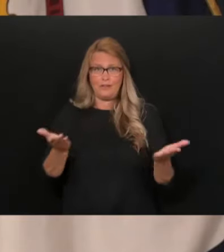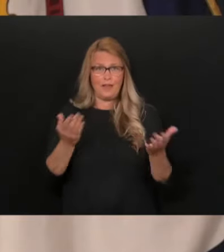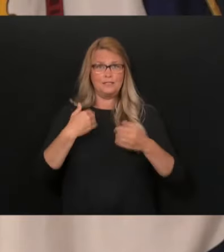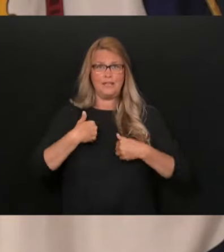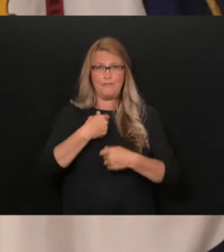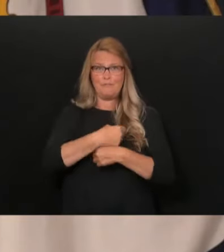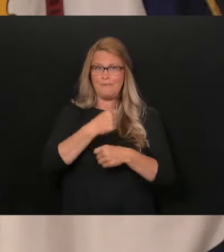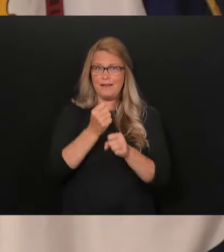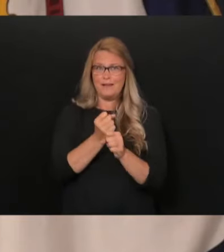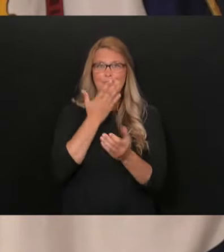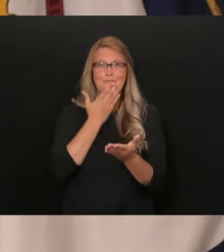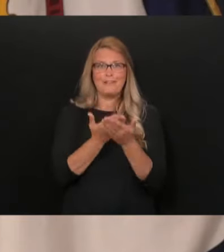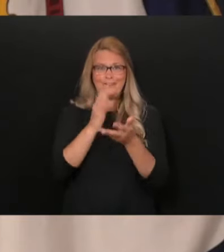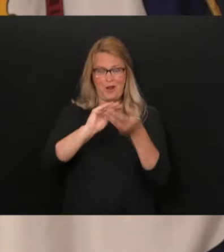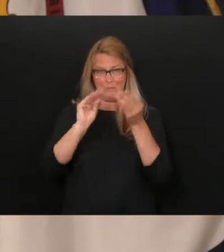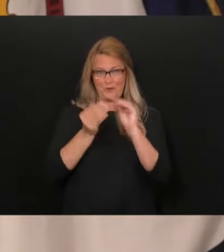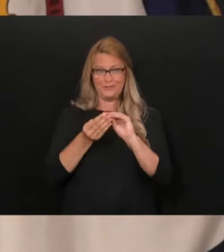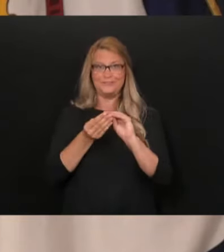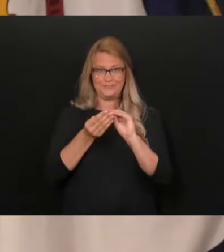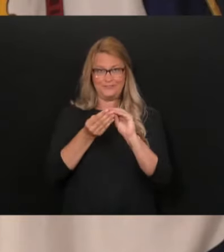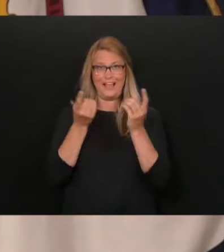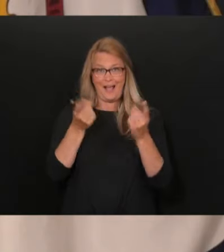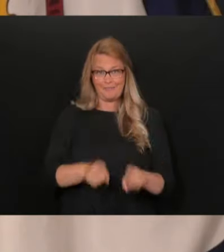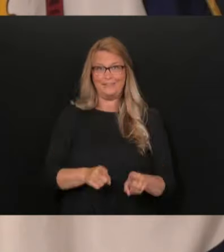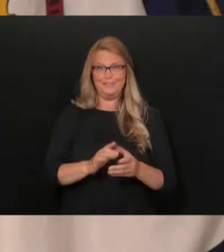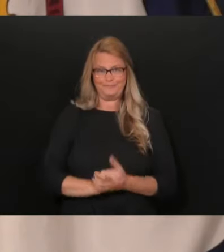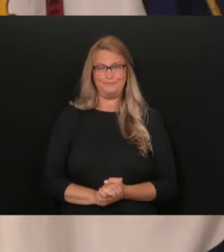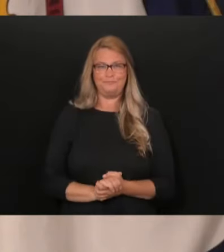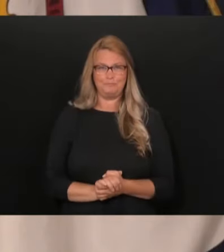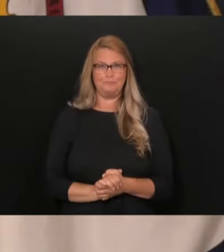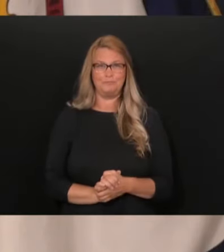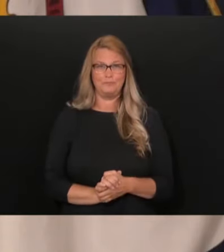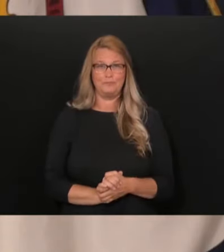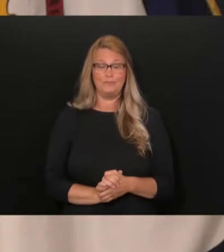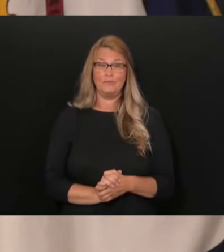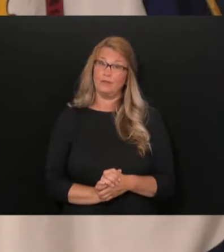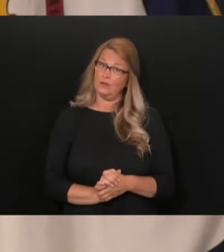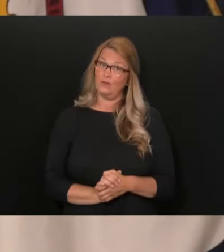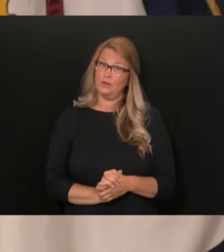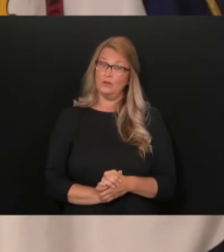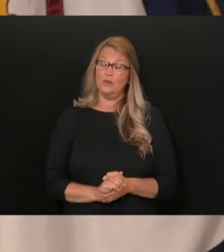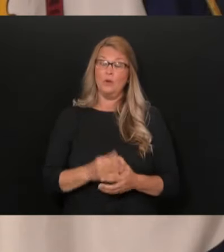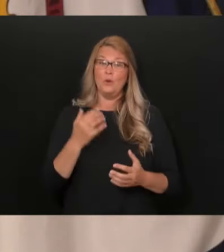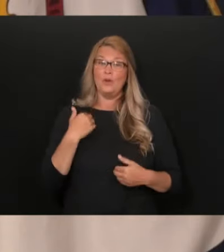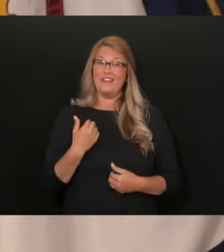good numbers. Now, we had 2 additional deaths in West Virginia.